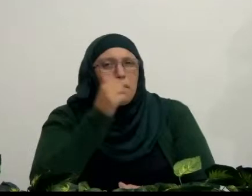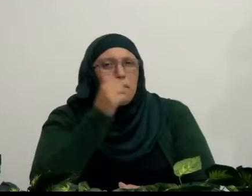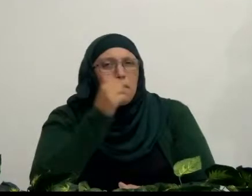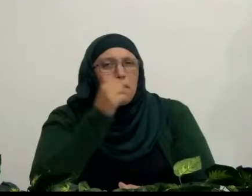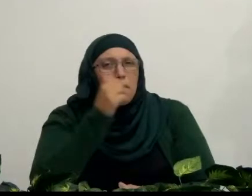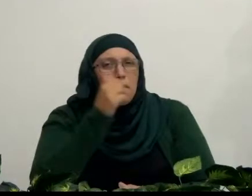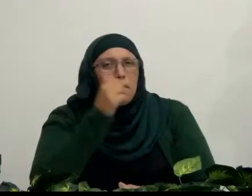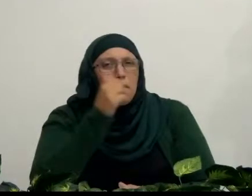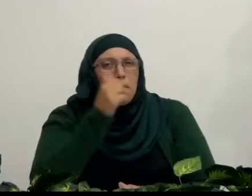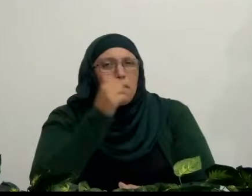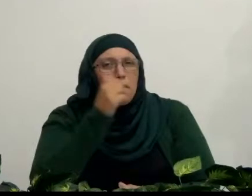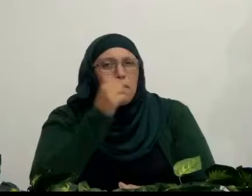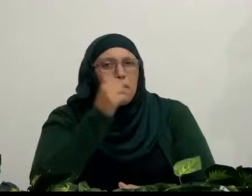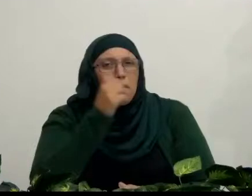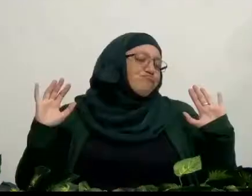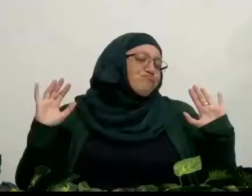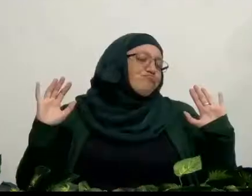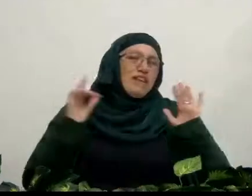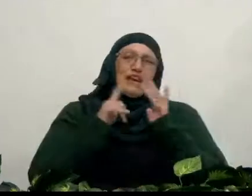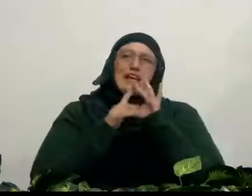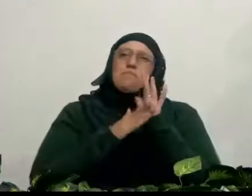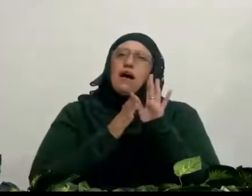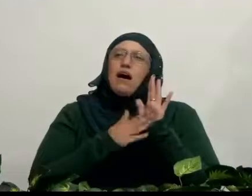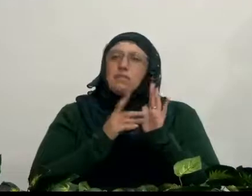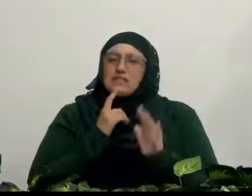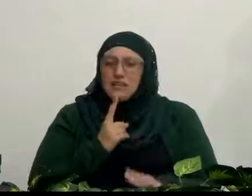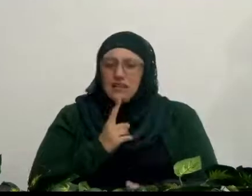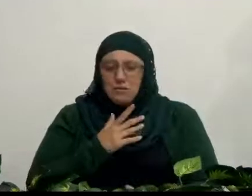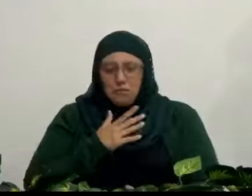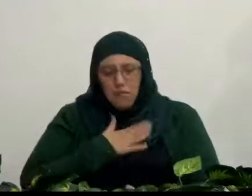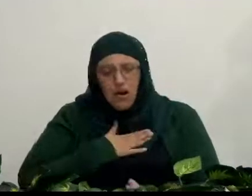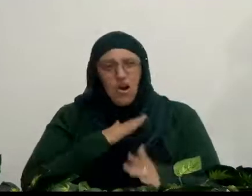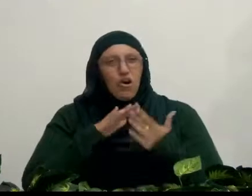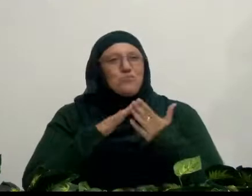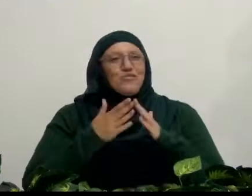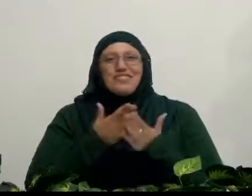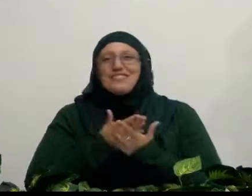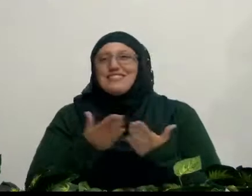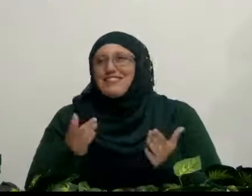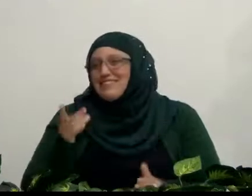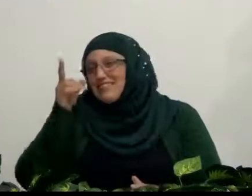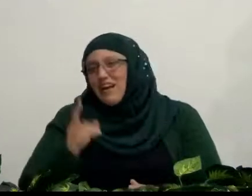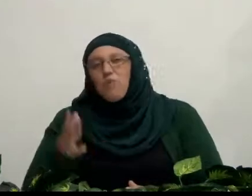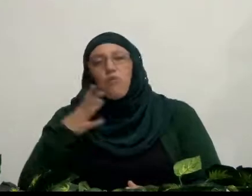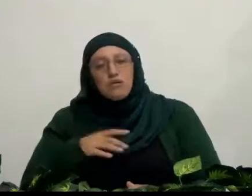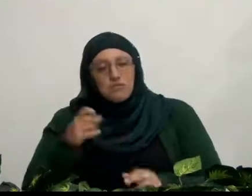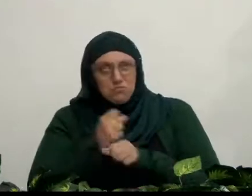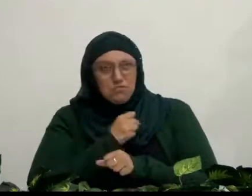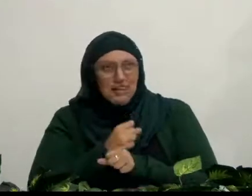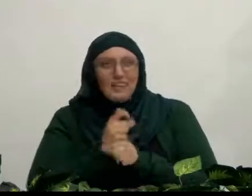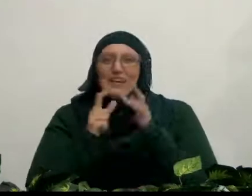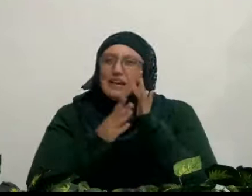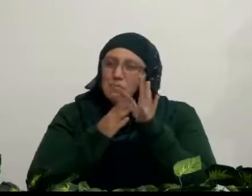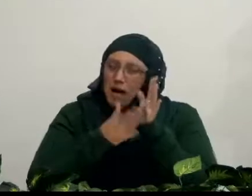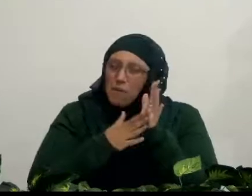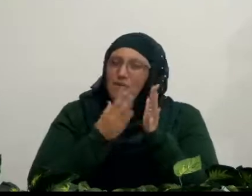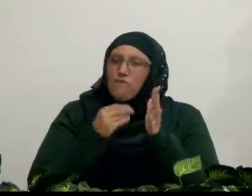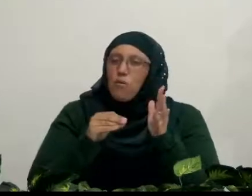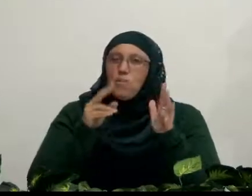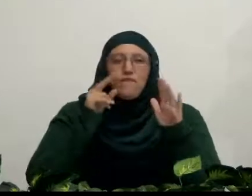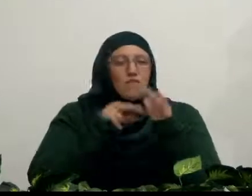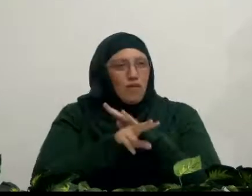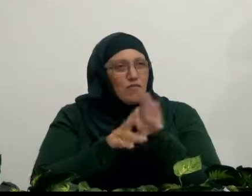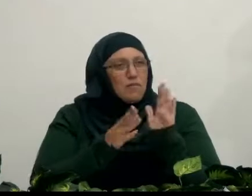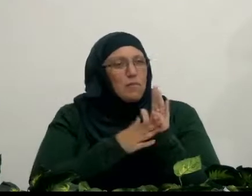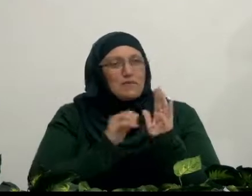indallahi atqakum. This is the community that Islam wanted to make. And Imams of Ahlul Bayt, in practice, they made it. Continue. So